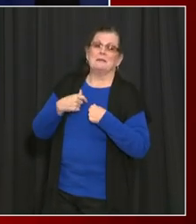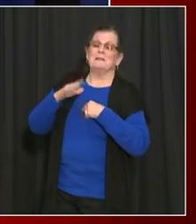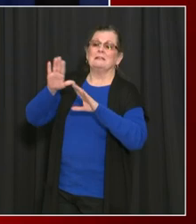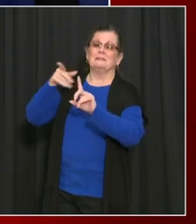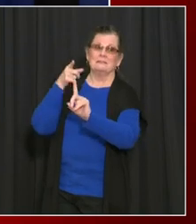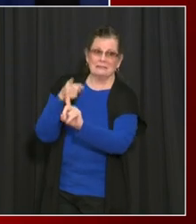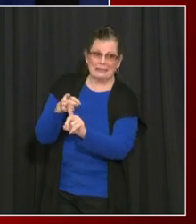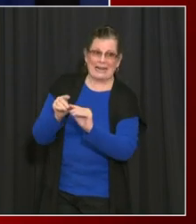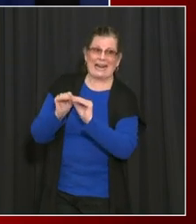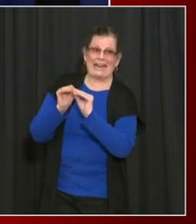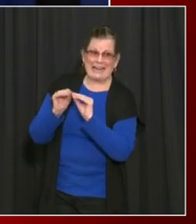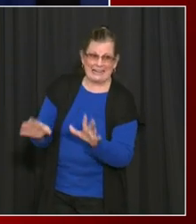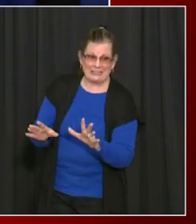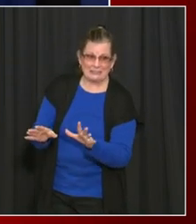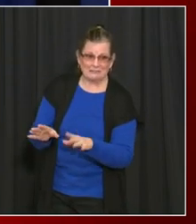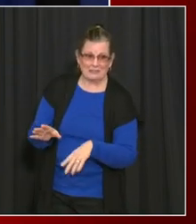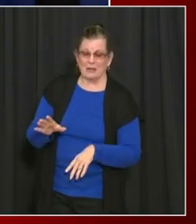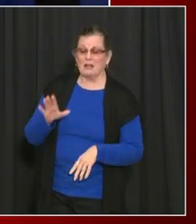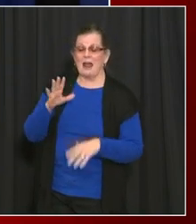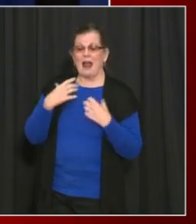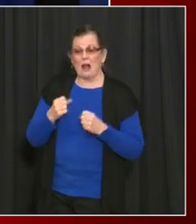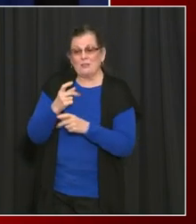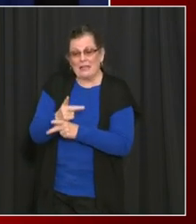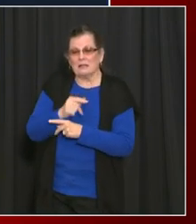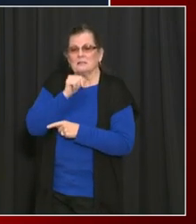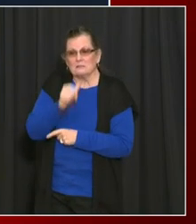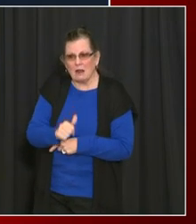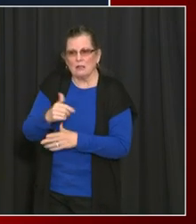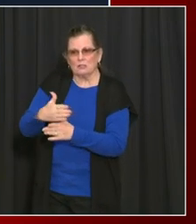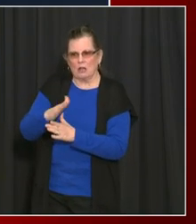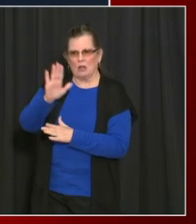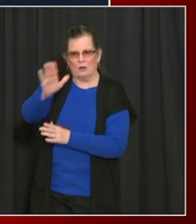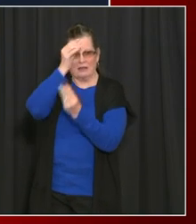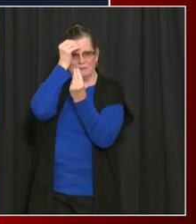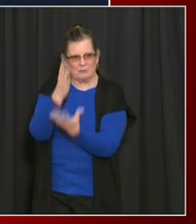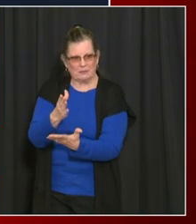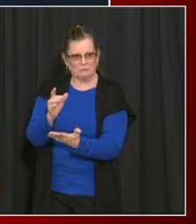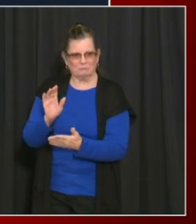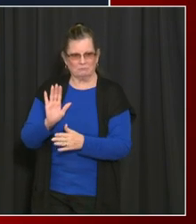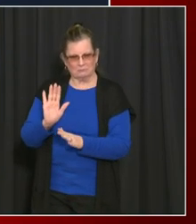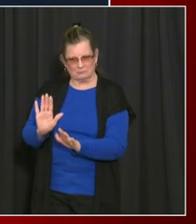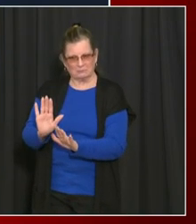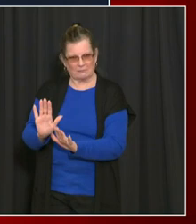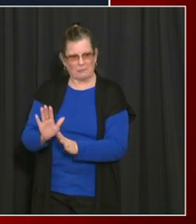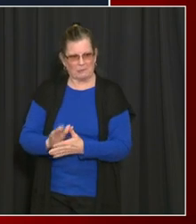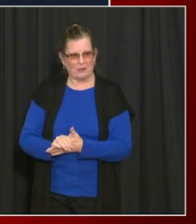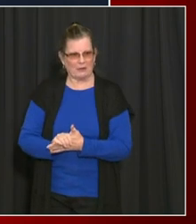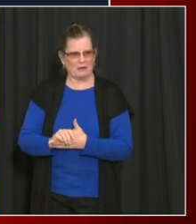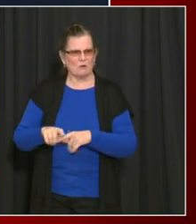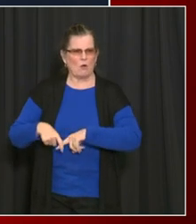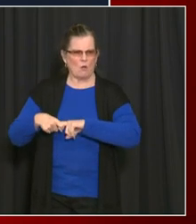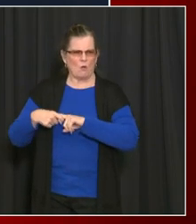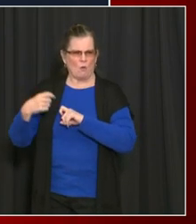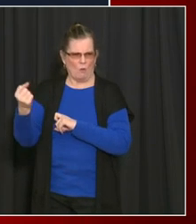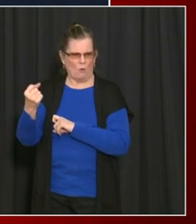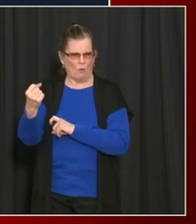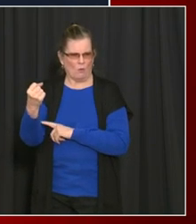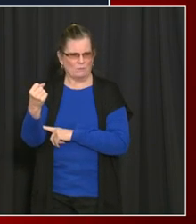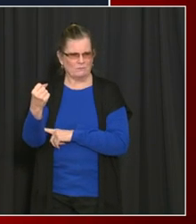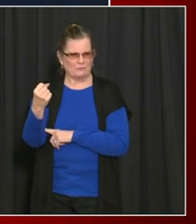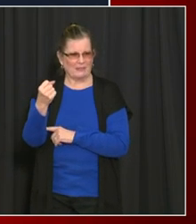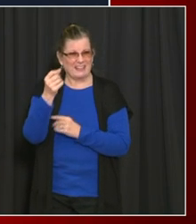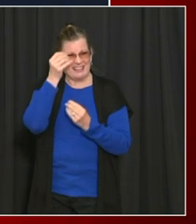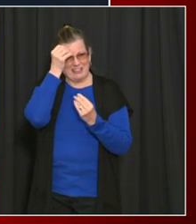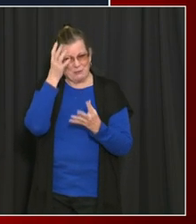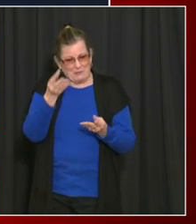Health is not sharing the information. Mark, I think what Dr. Nesbitt has said is that there's an information exchange that